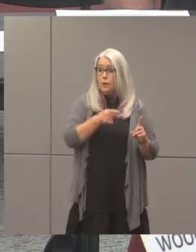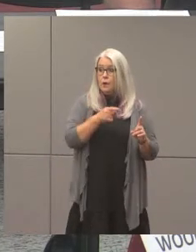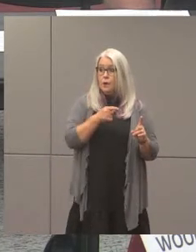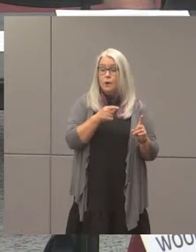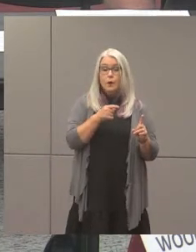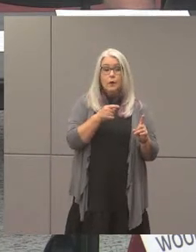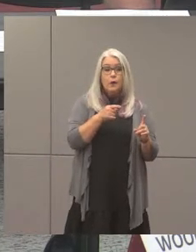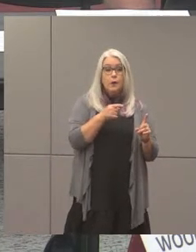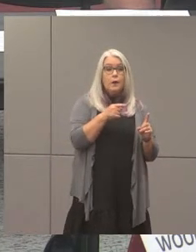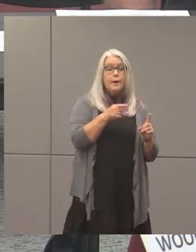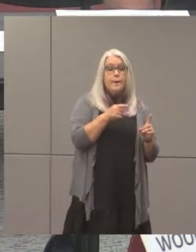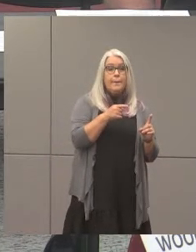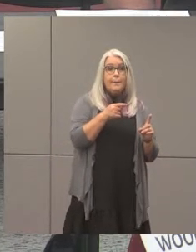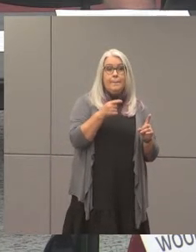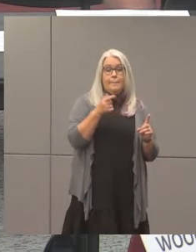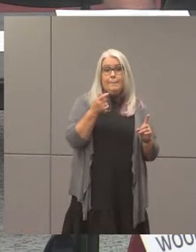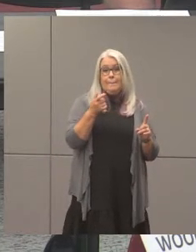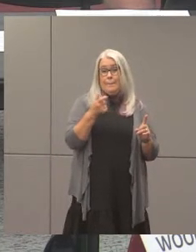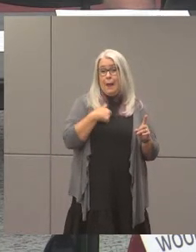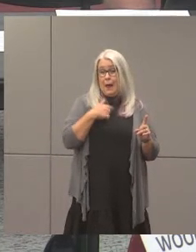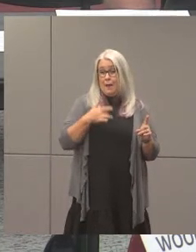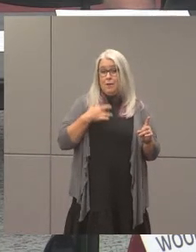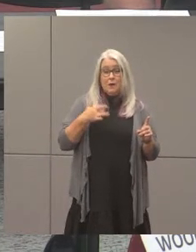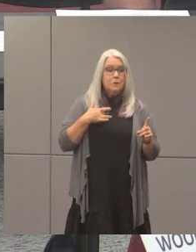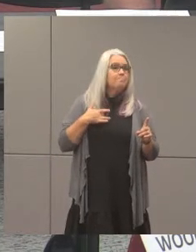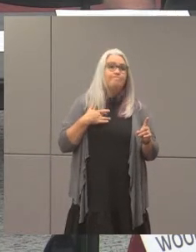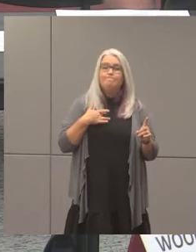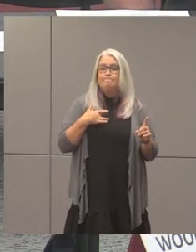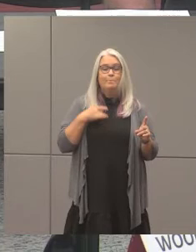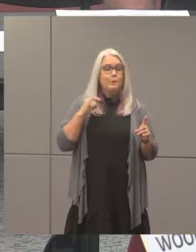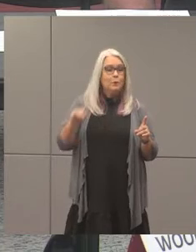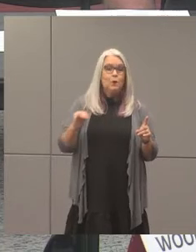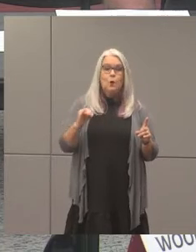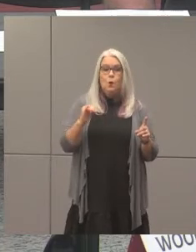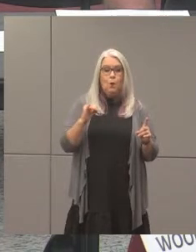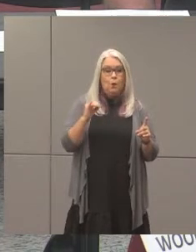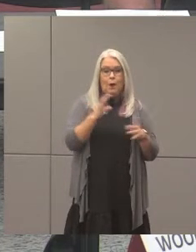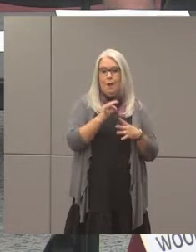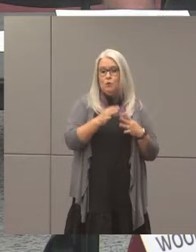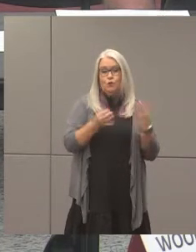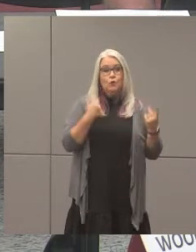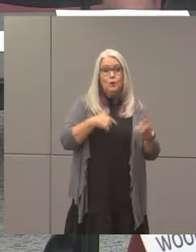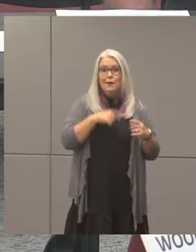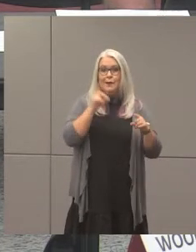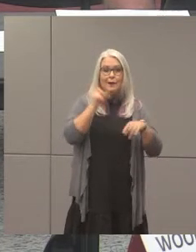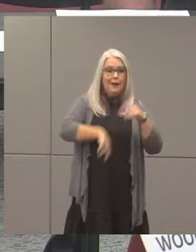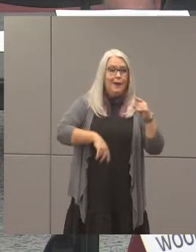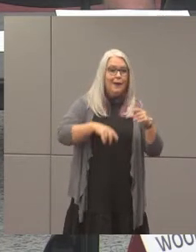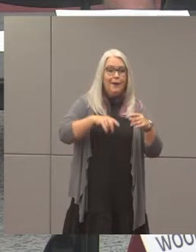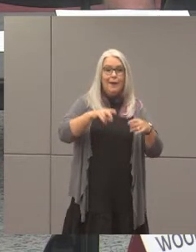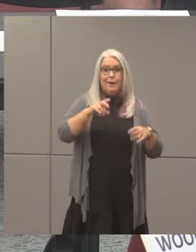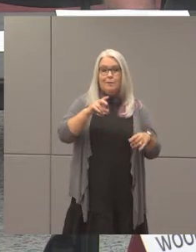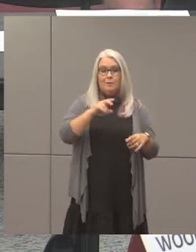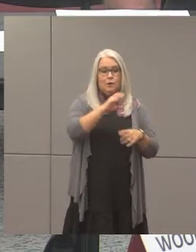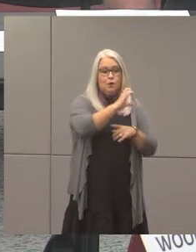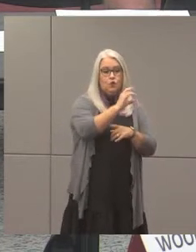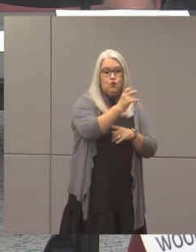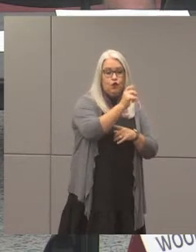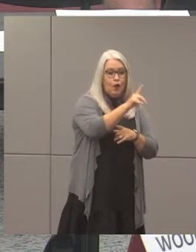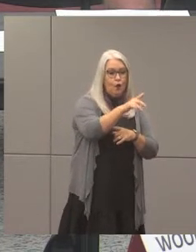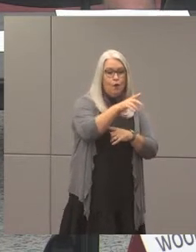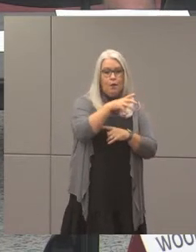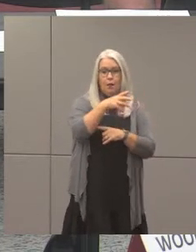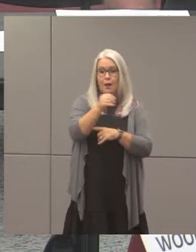a choice. We can't tie Larry and Cheryl's hands to where